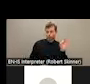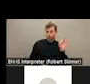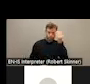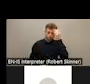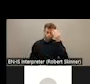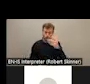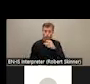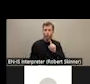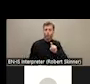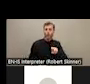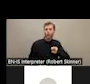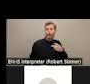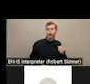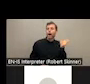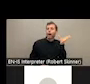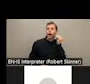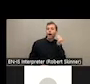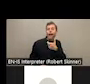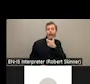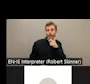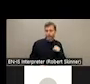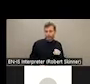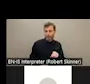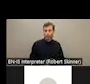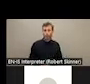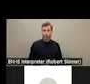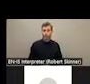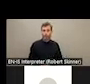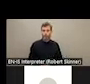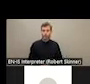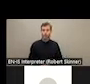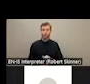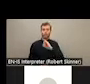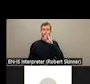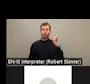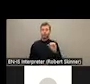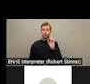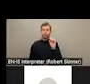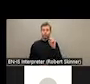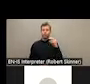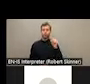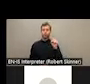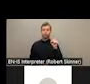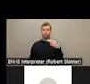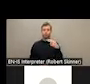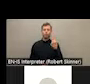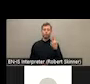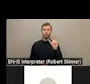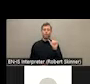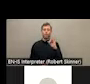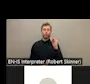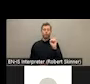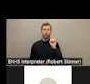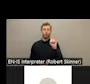in English if you are following in English. And finally, Joshua Joza, who is from the US